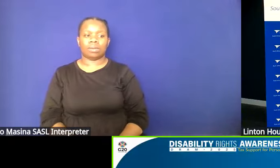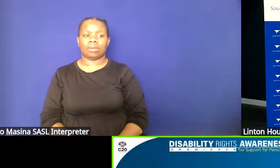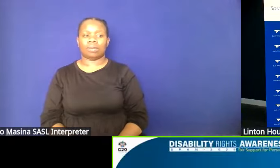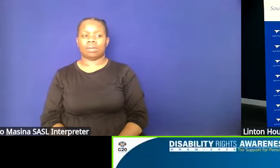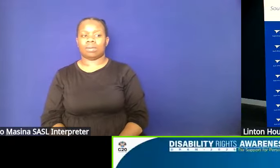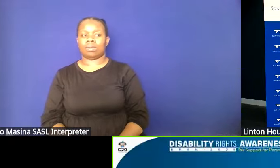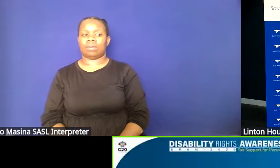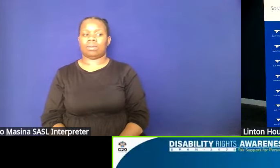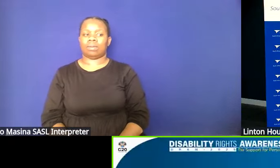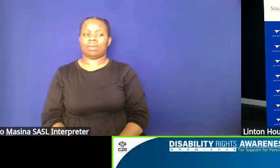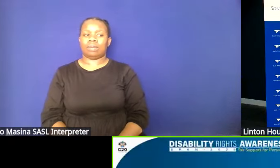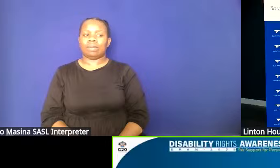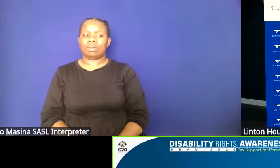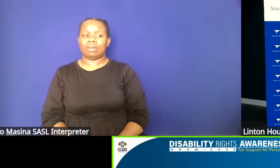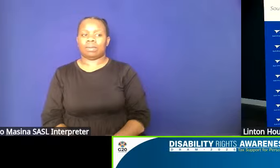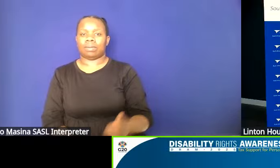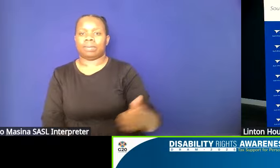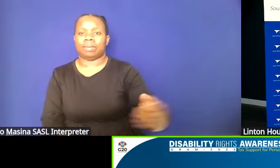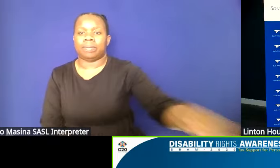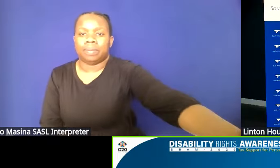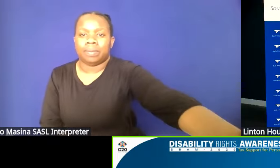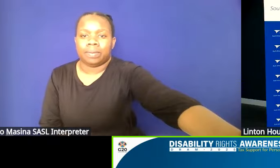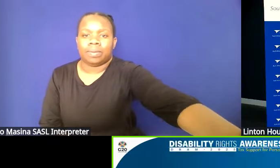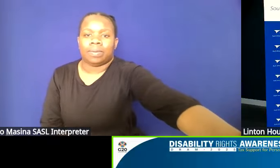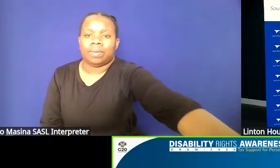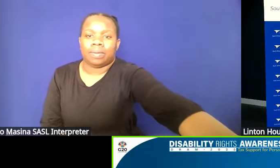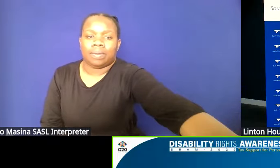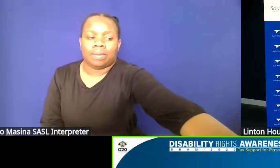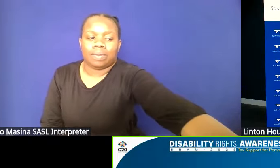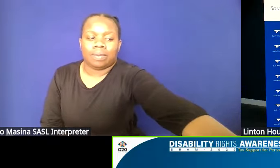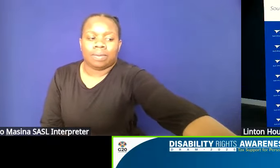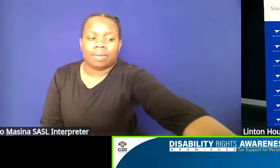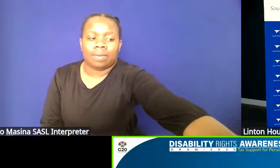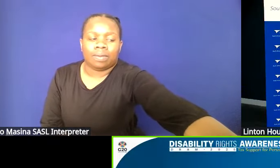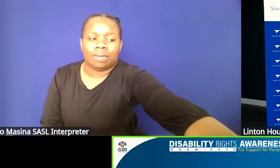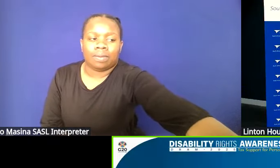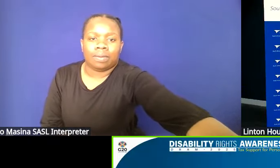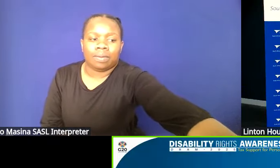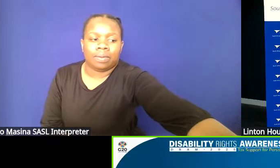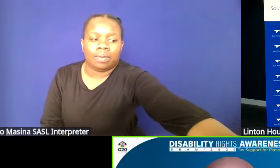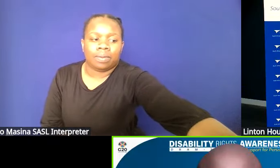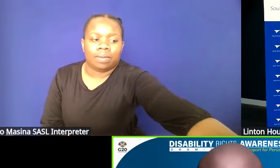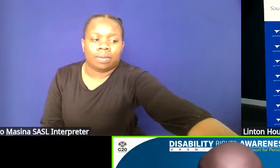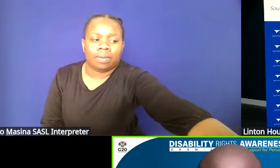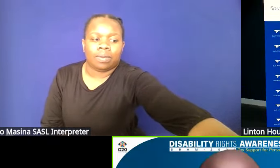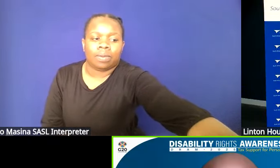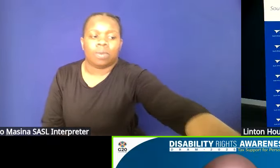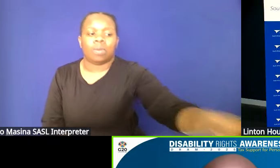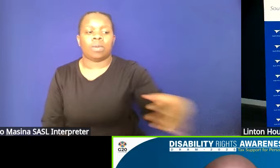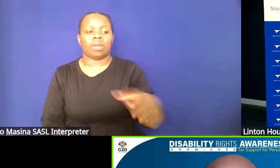Thank you very much. I just would like to confirm, am I audible?